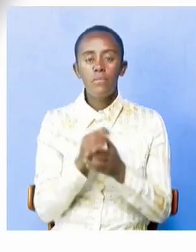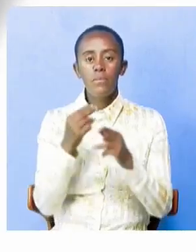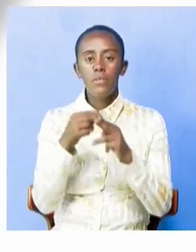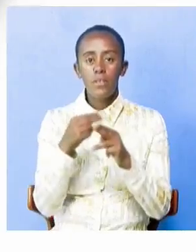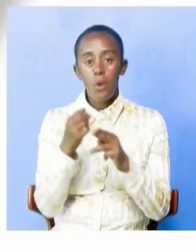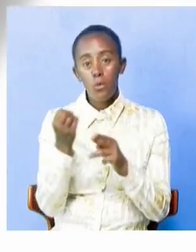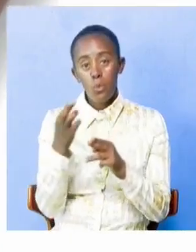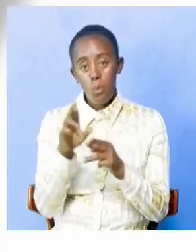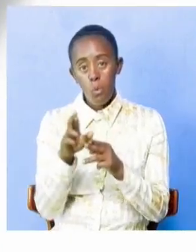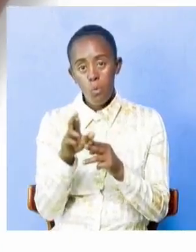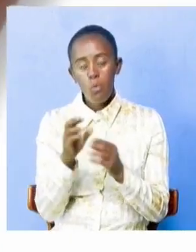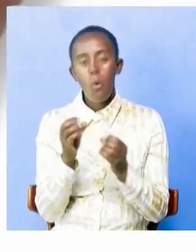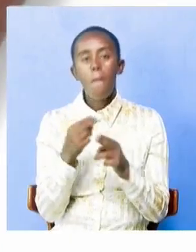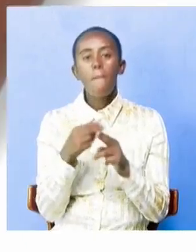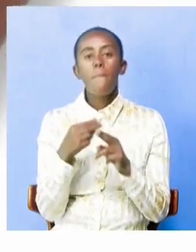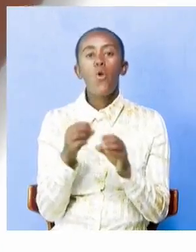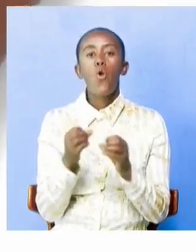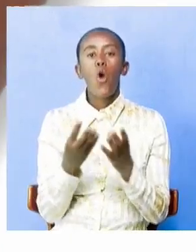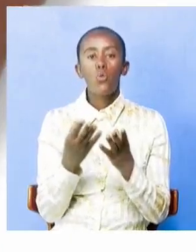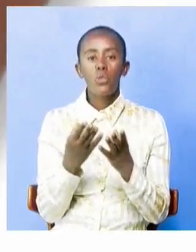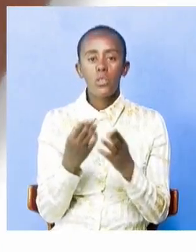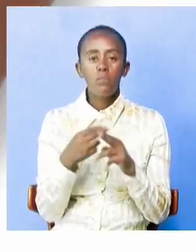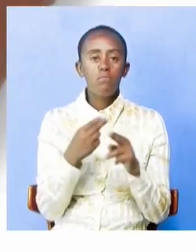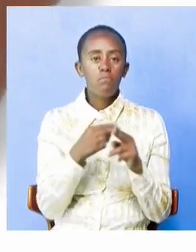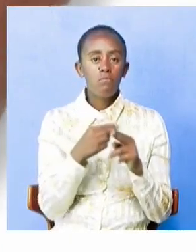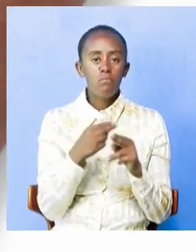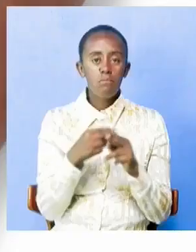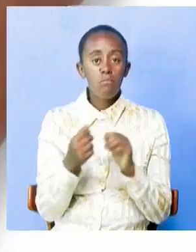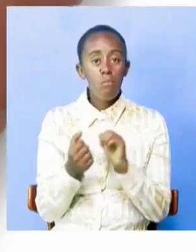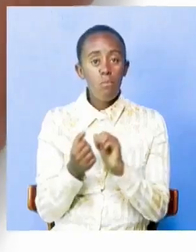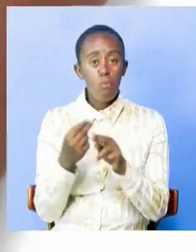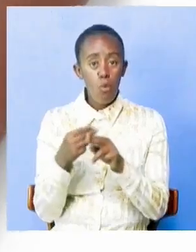nouns or pronouns, with